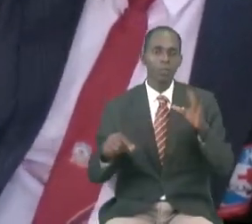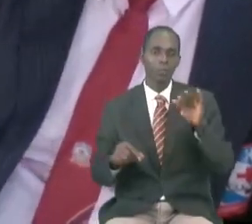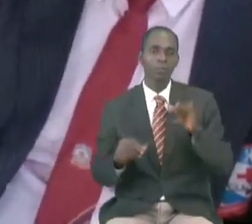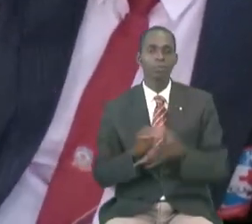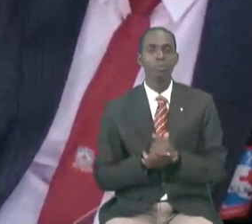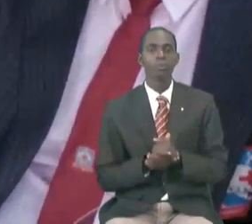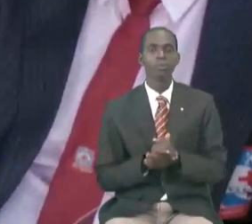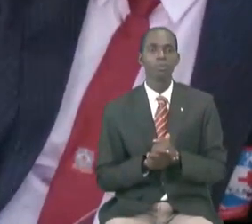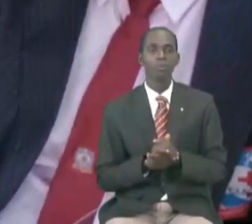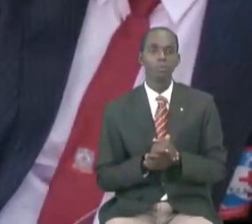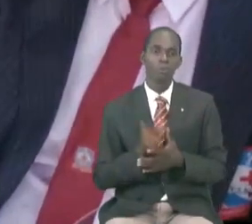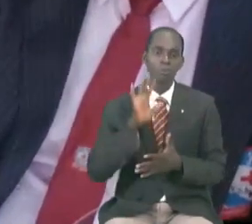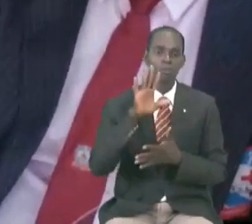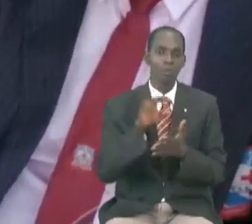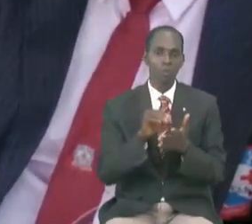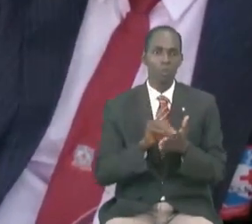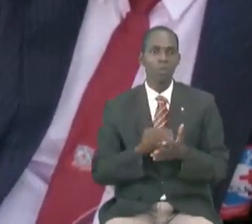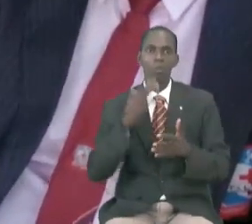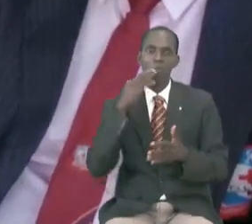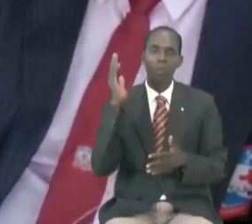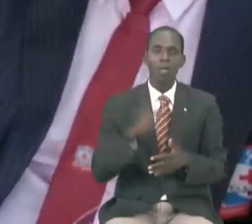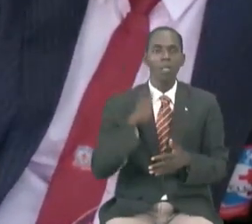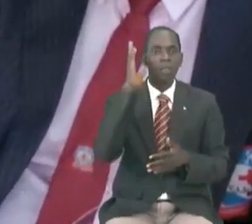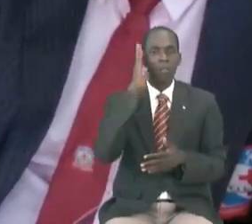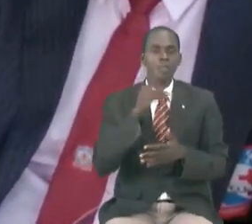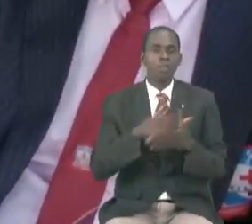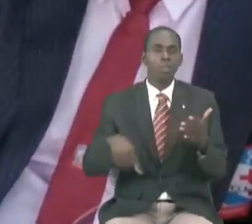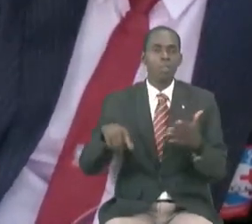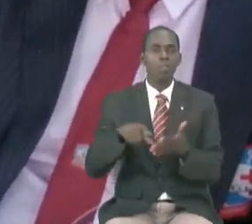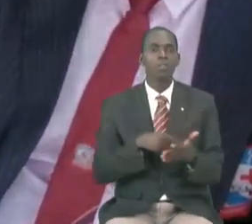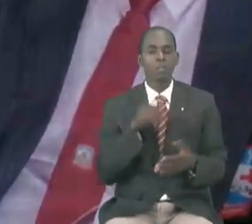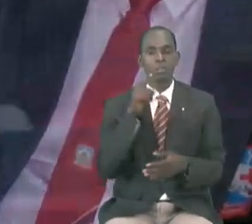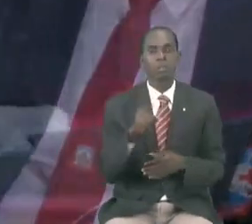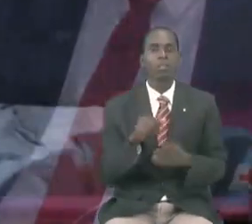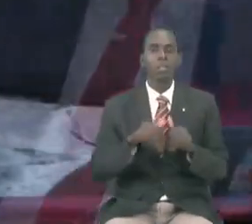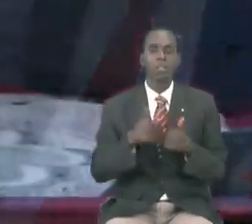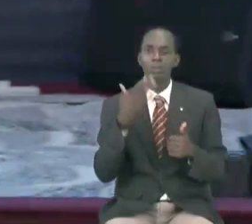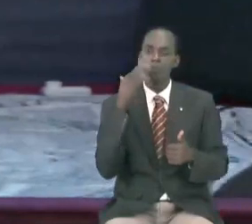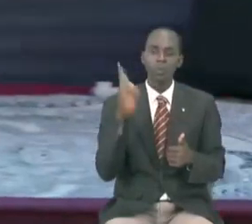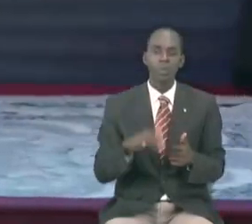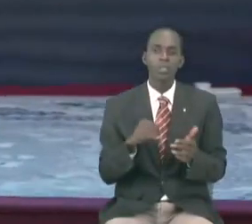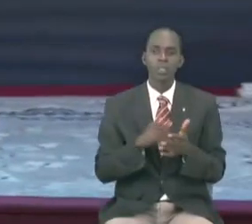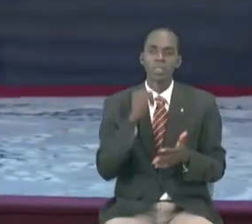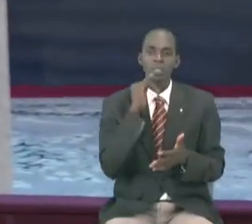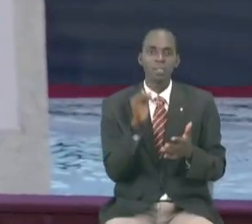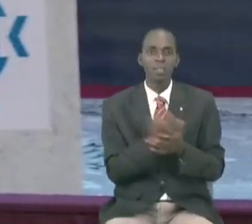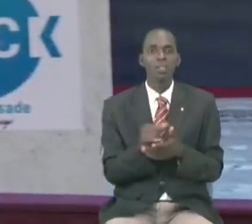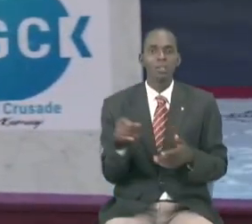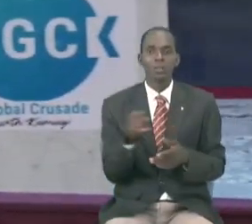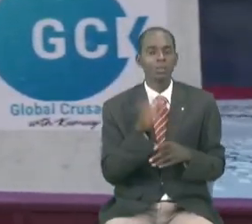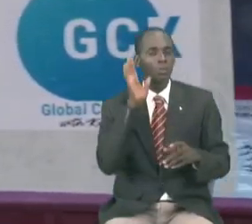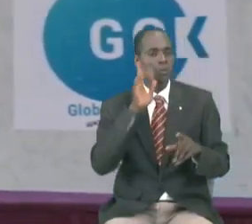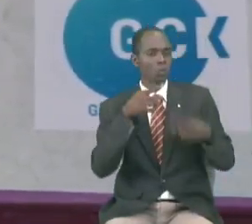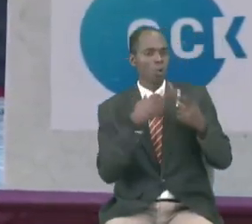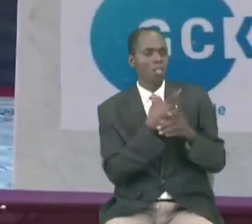Nineveh and deliver those people, but you say, no, I don't want to be a deliverer. I don't want to be a savior. I don't want to be a rescuer. I don't